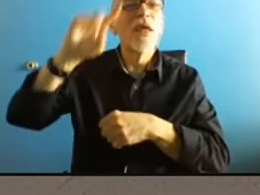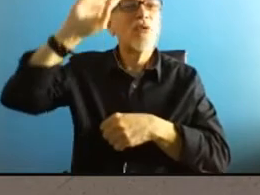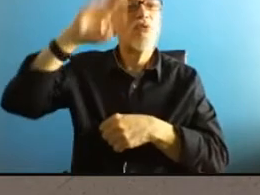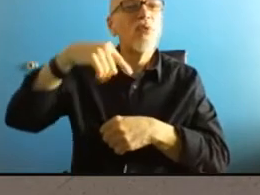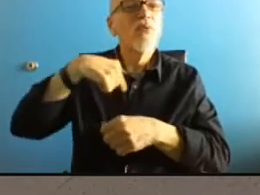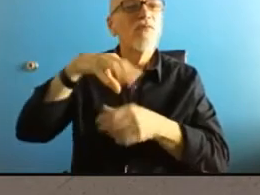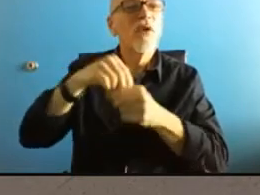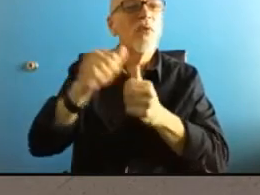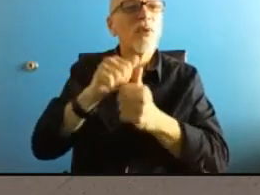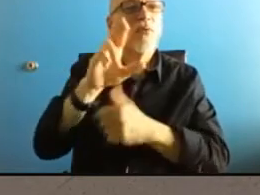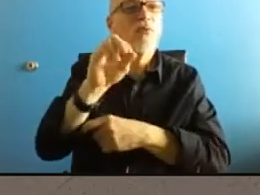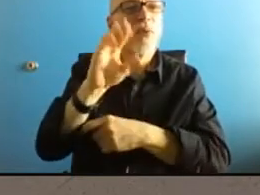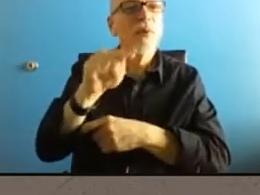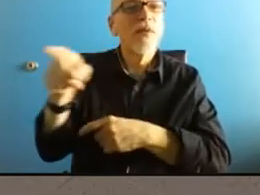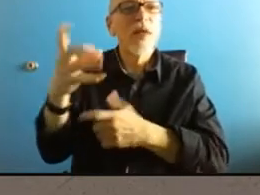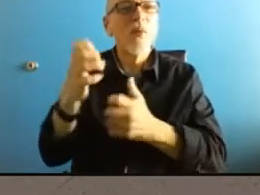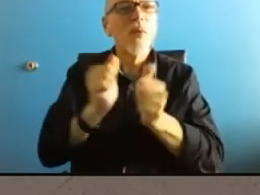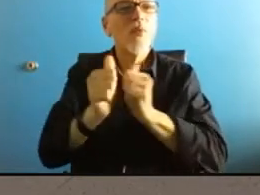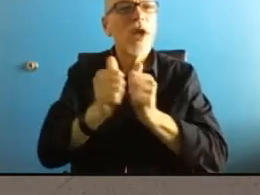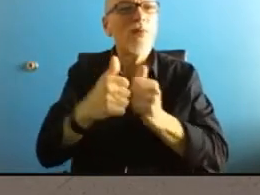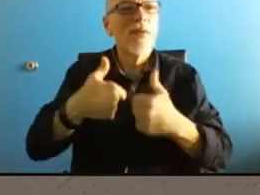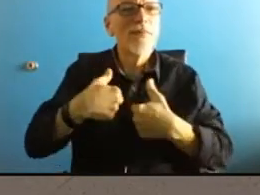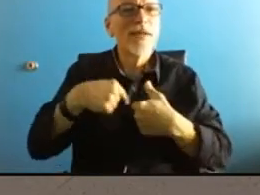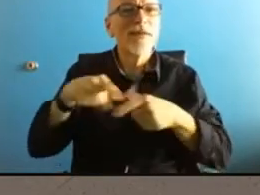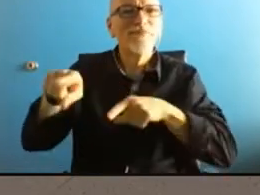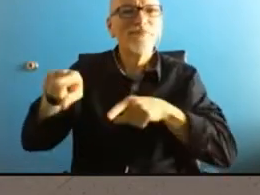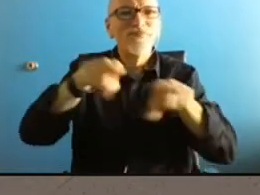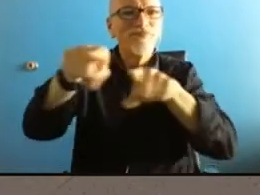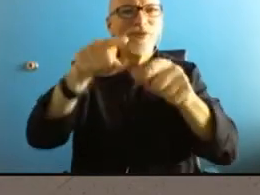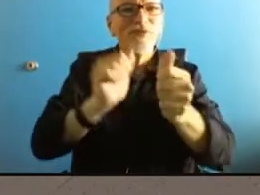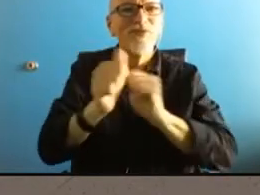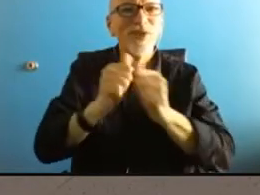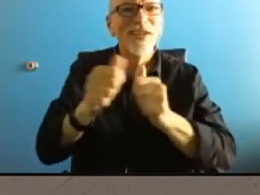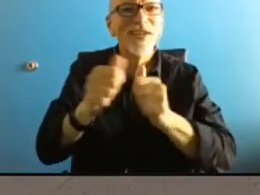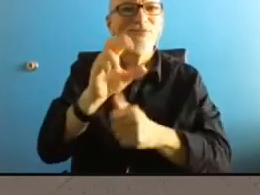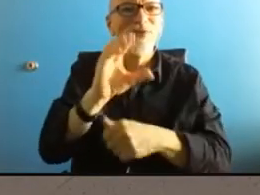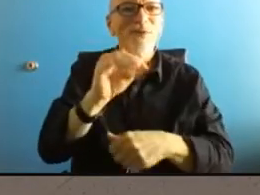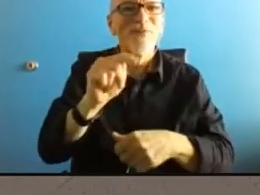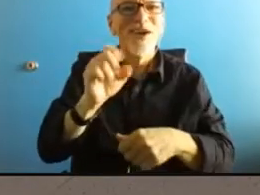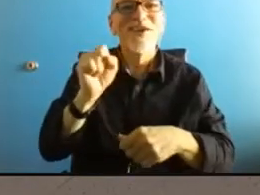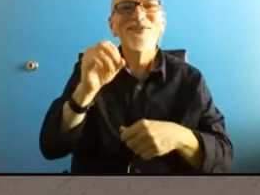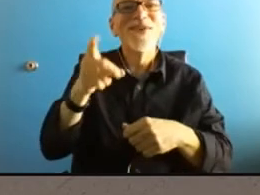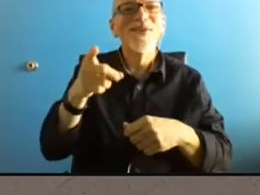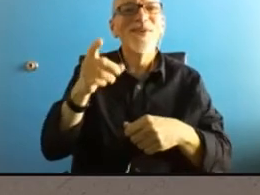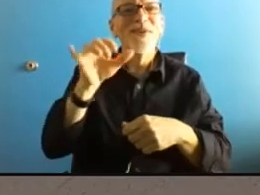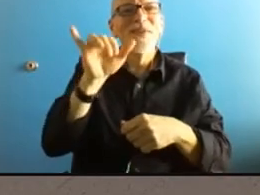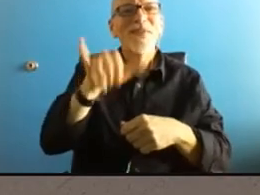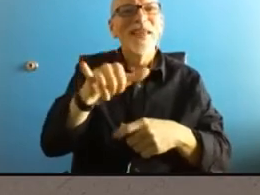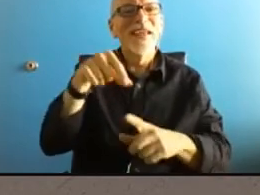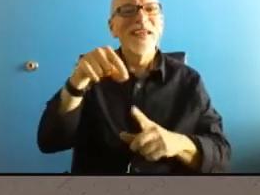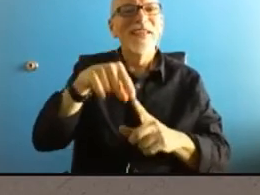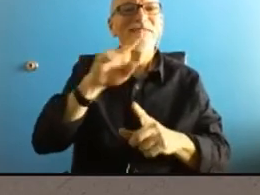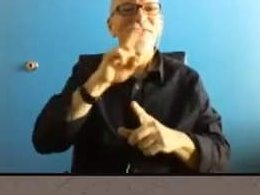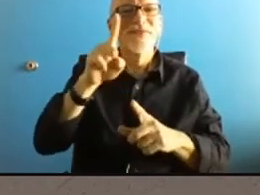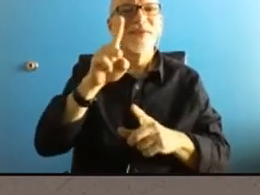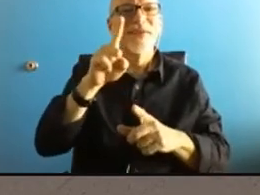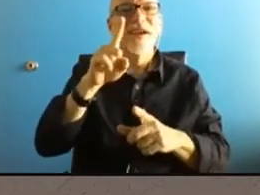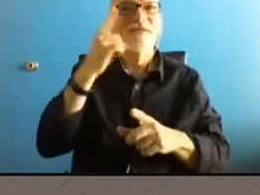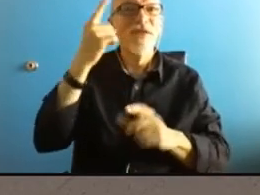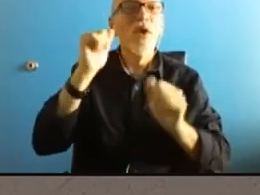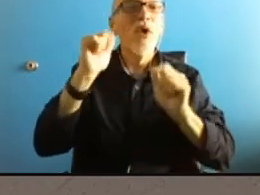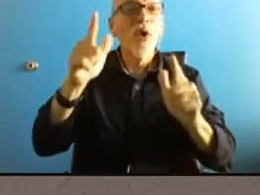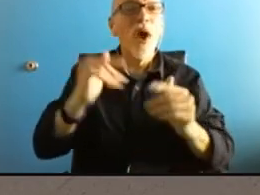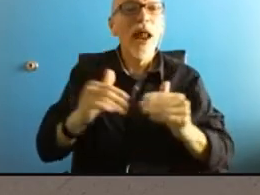robots, and they wanted to race me around the room, driving the robots. So, this is engaging to all levels